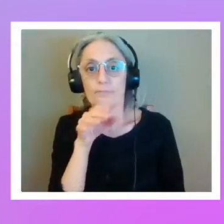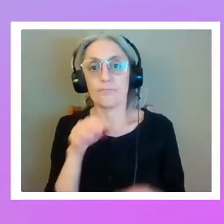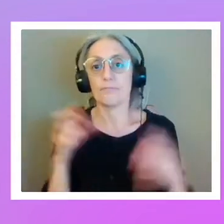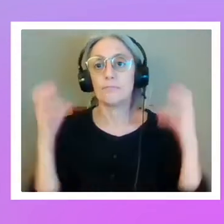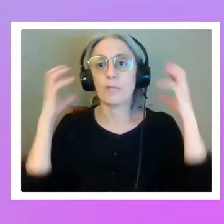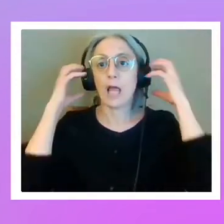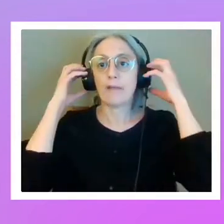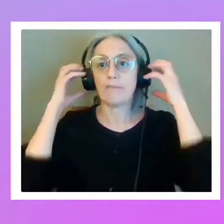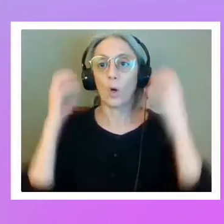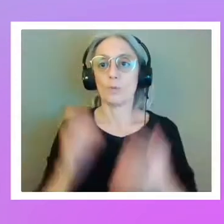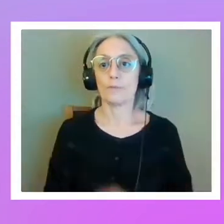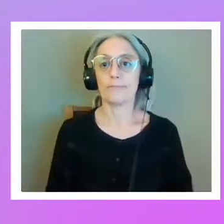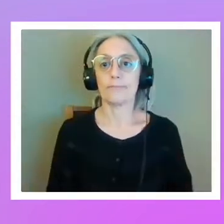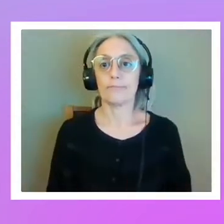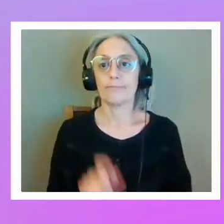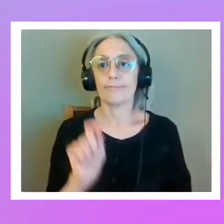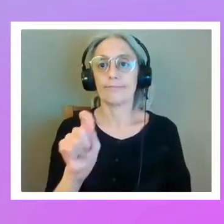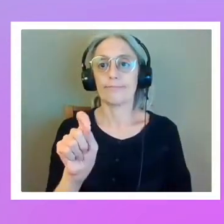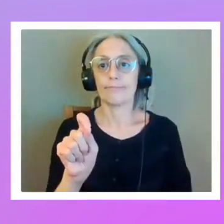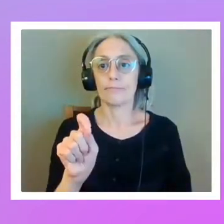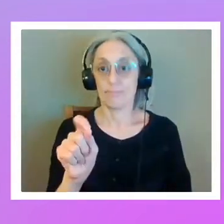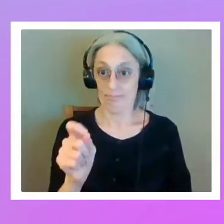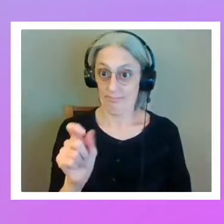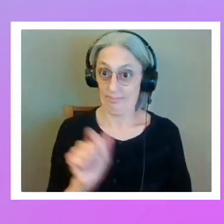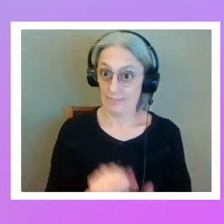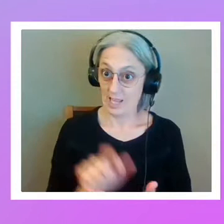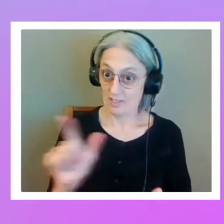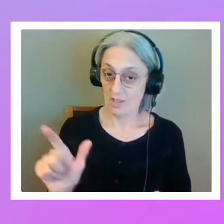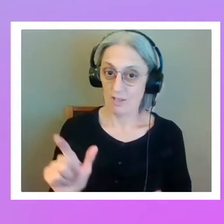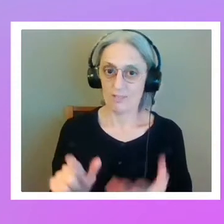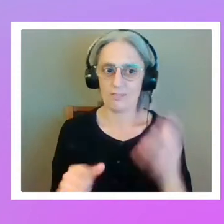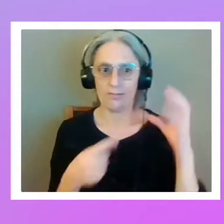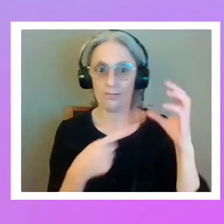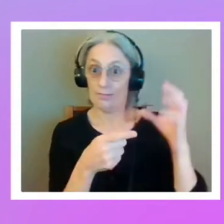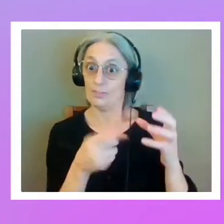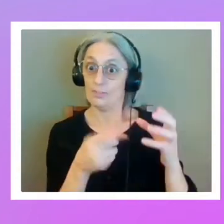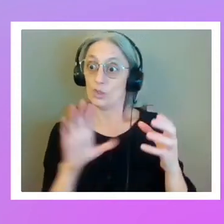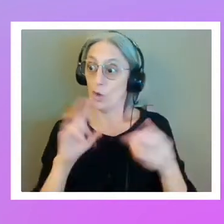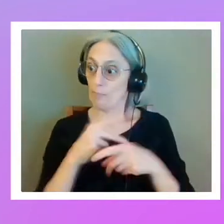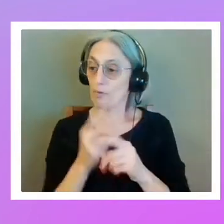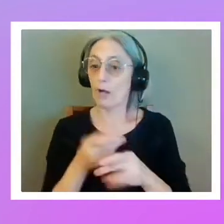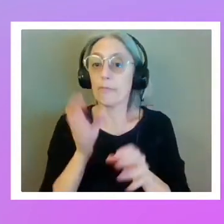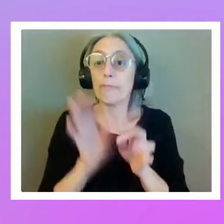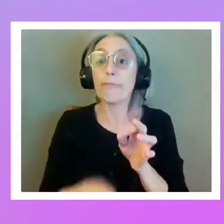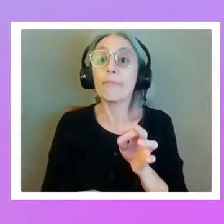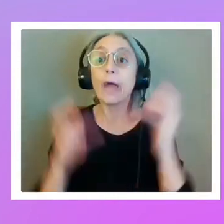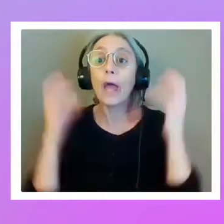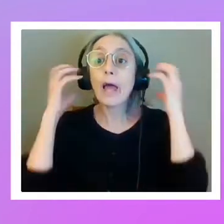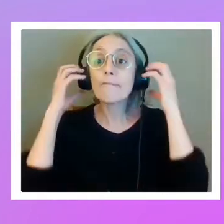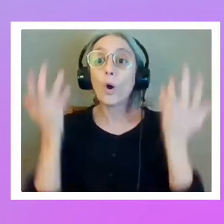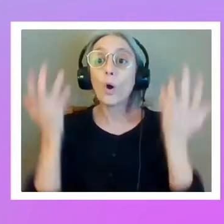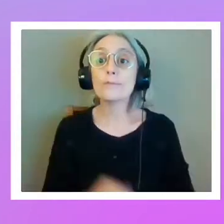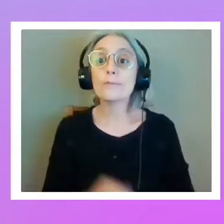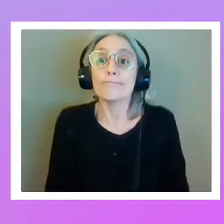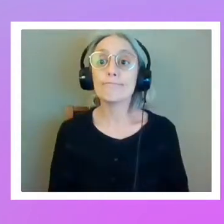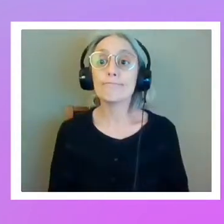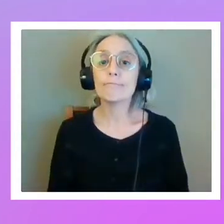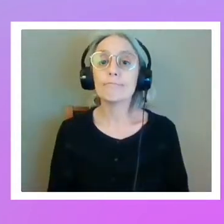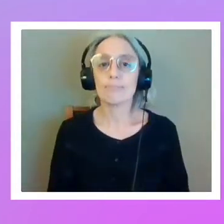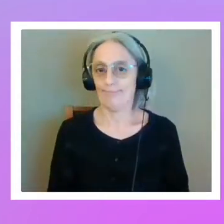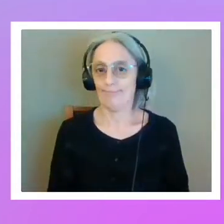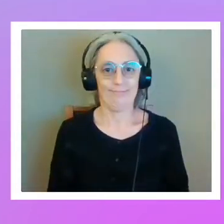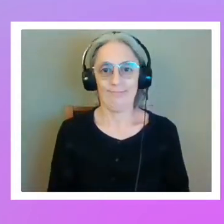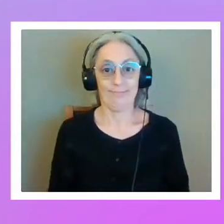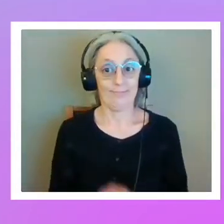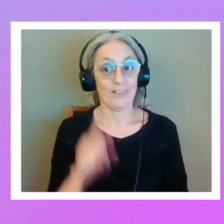headphones. Is that all this is? Is that all your product is? Your product is just headphones? This is not what this is to